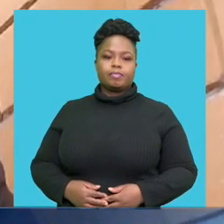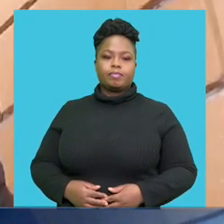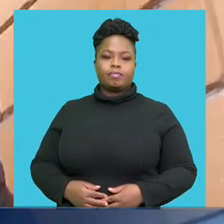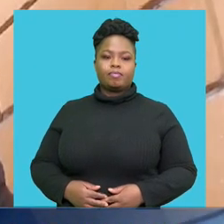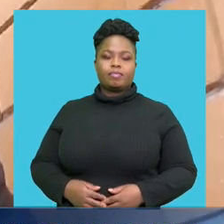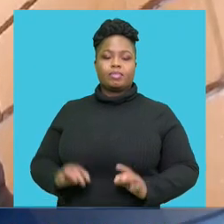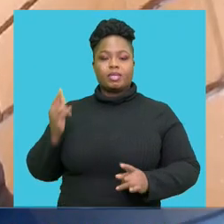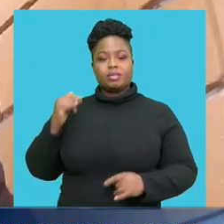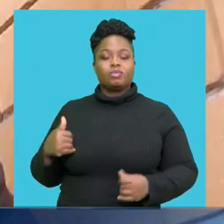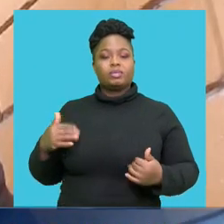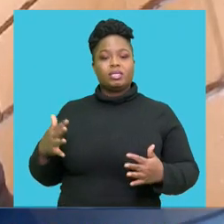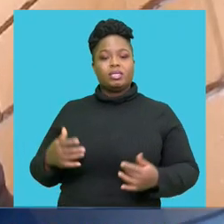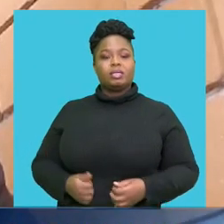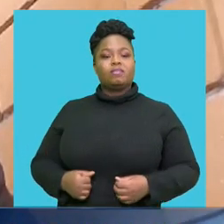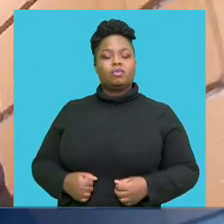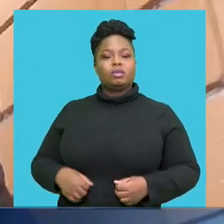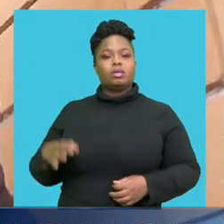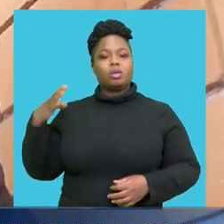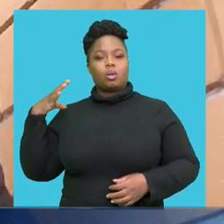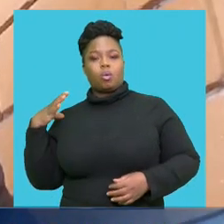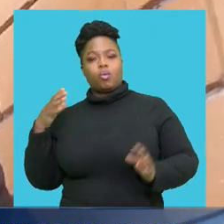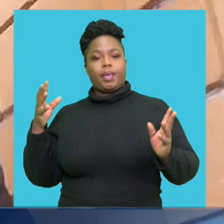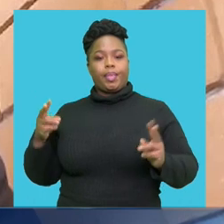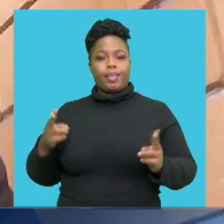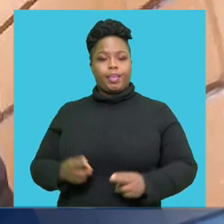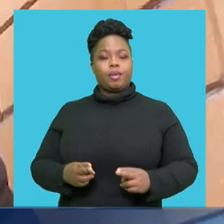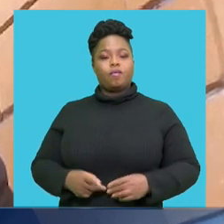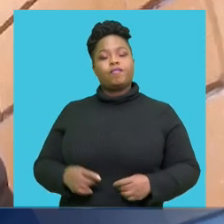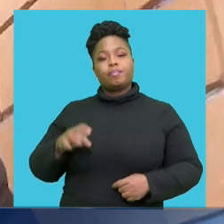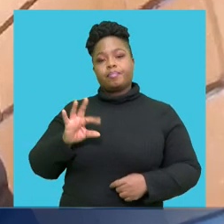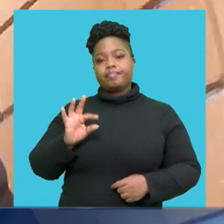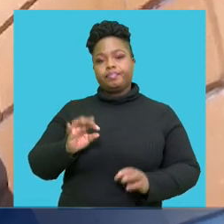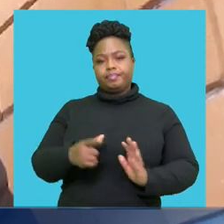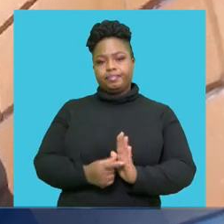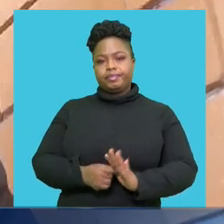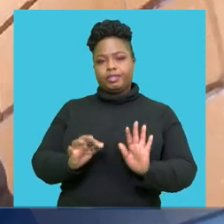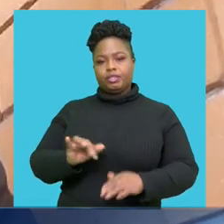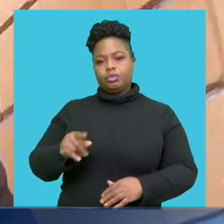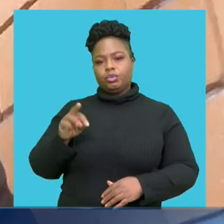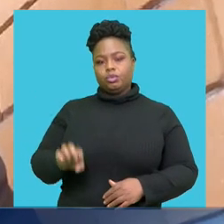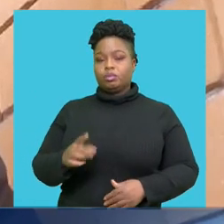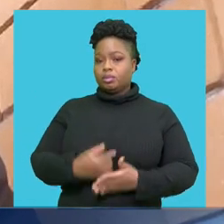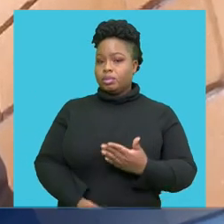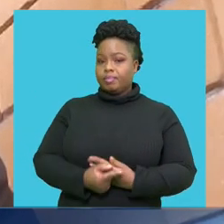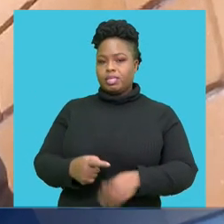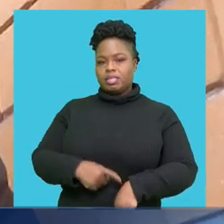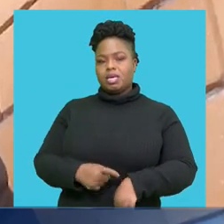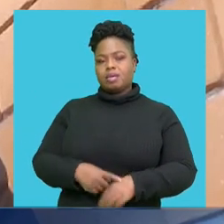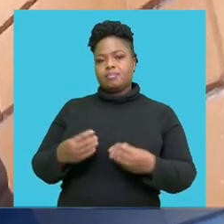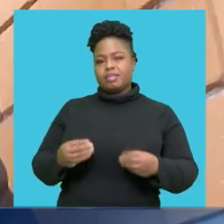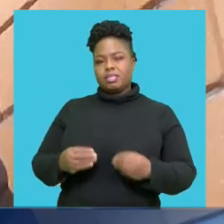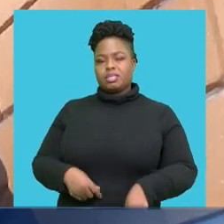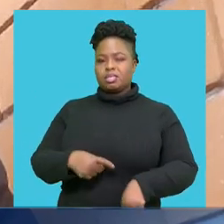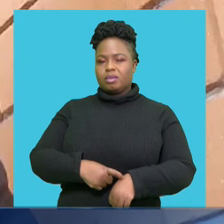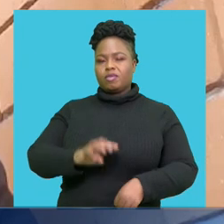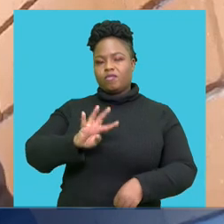City Power will be implementing load reduction from Monday the 10th of June, and this is implemented during peak periods from